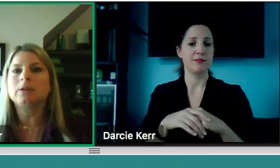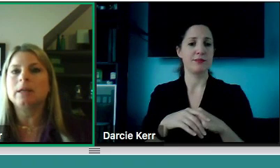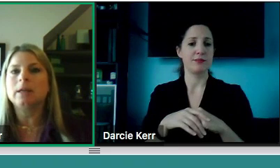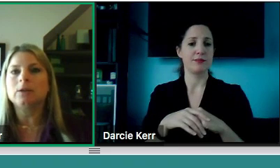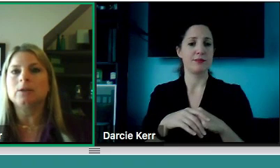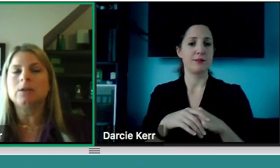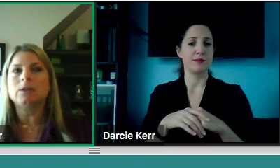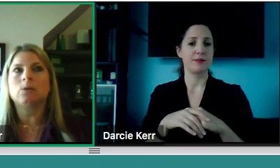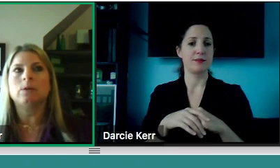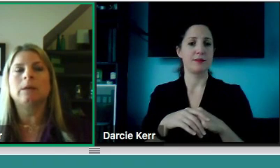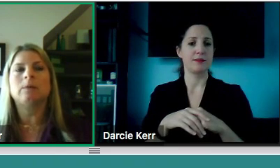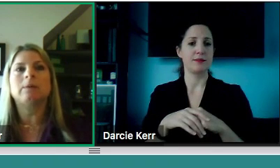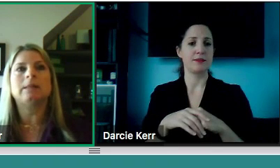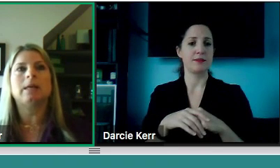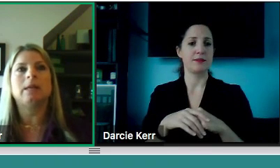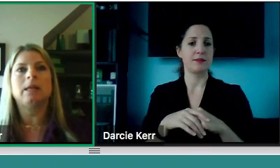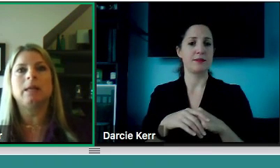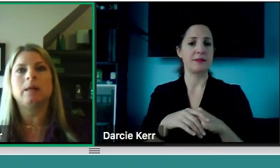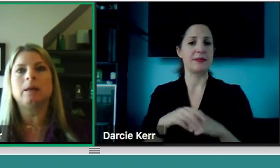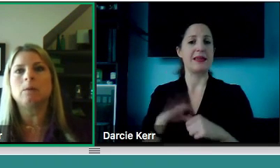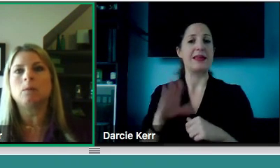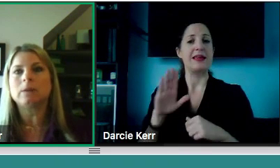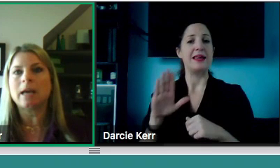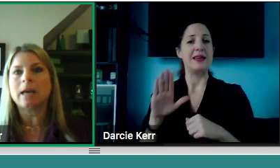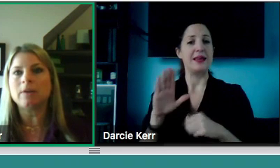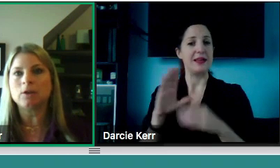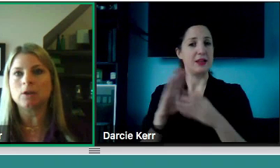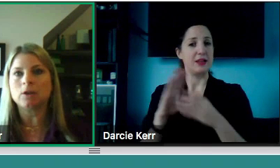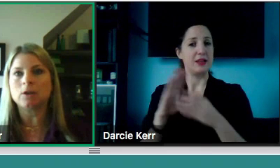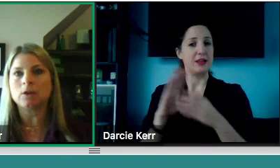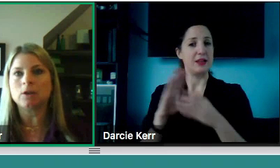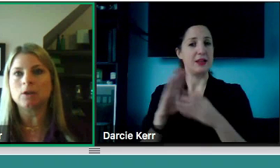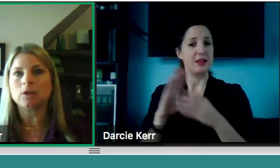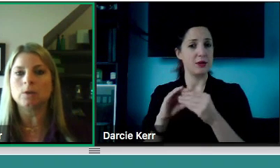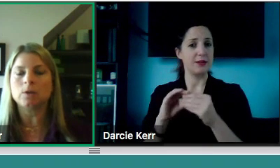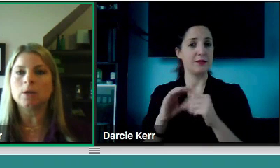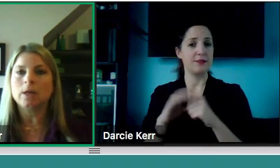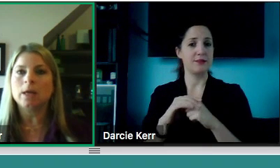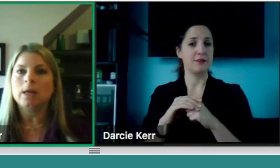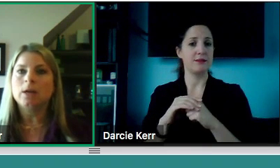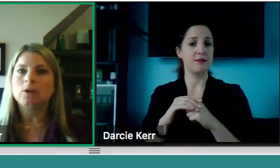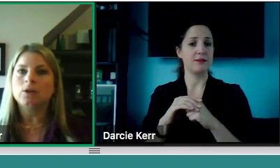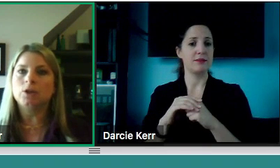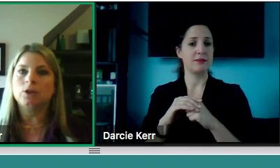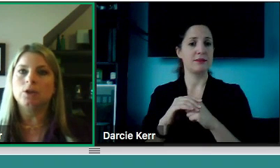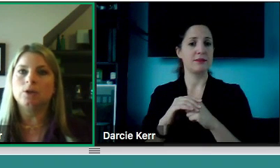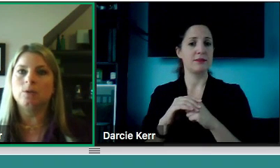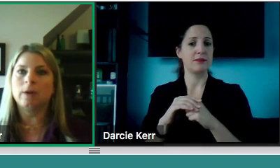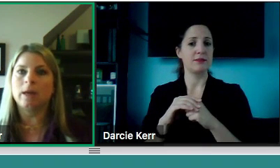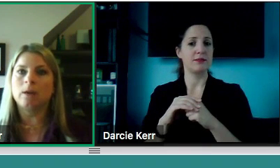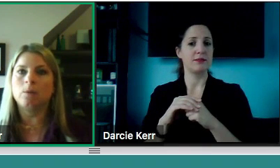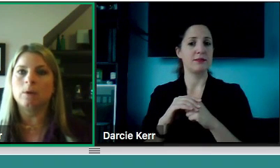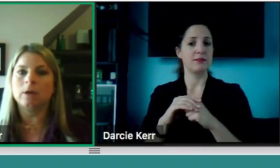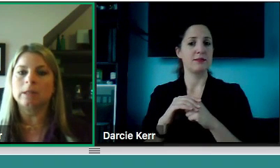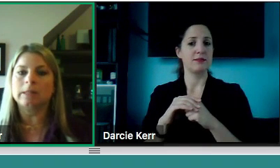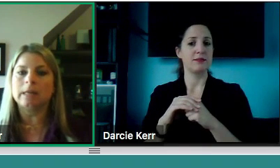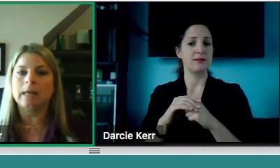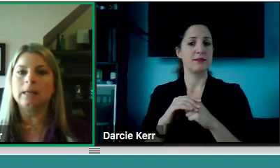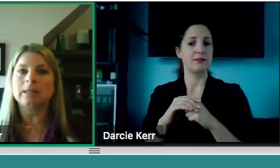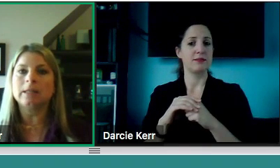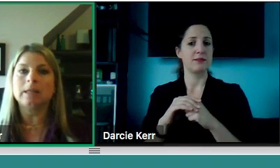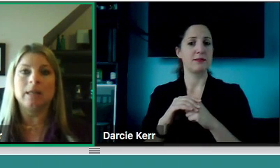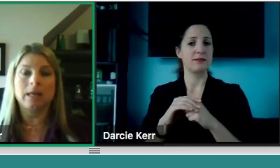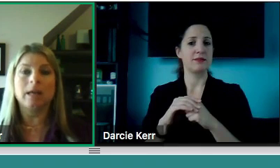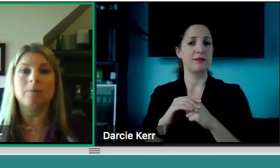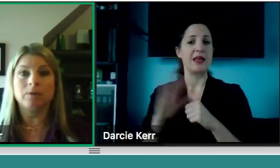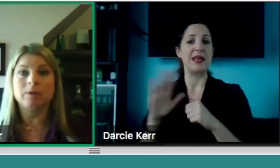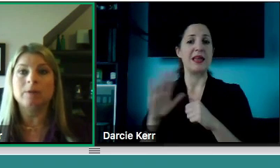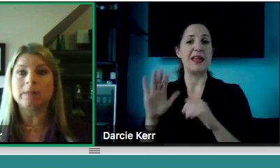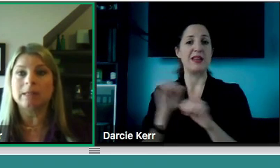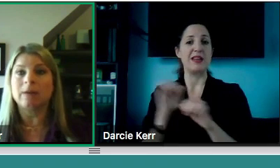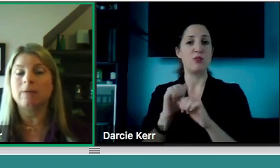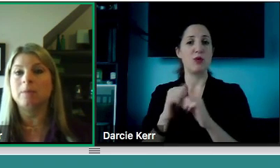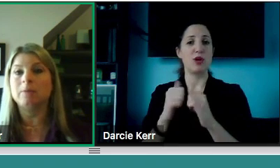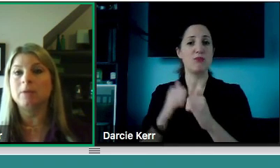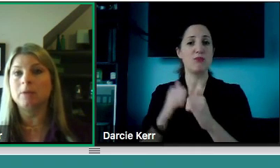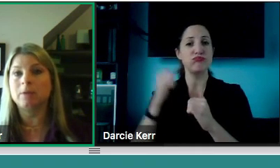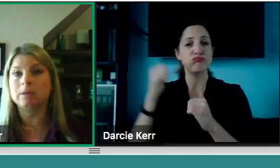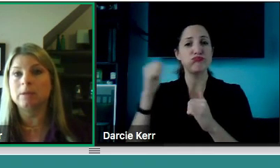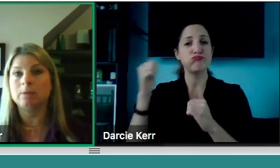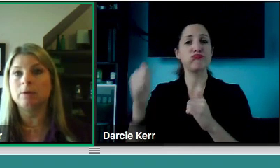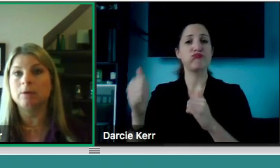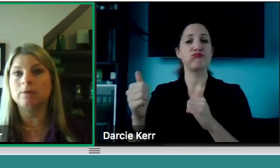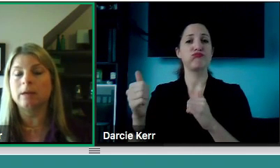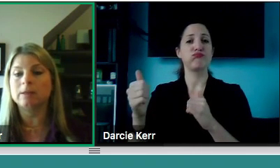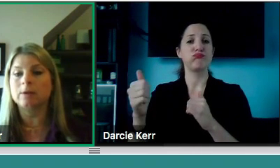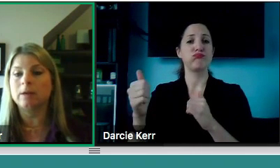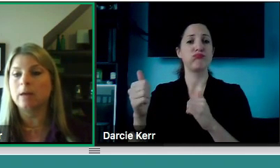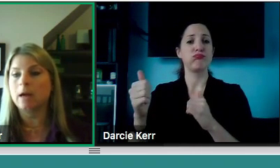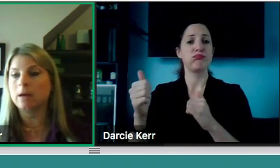his particular story was that he was having to commute to a work site, and he had moved himself up to